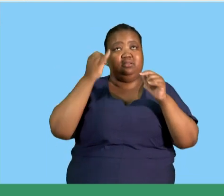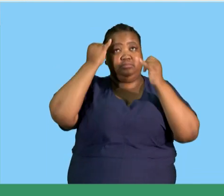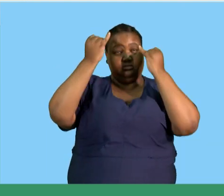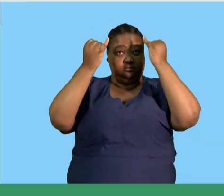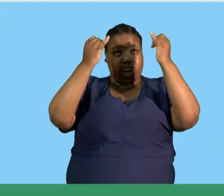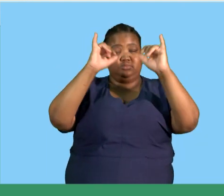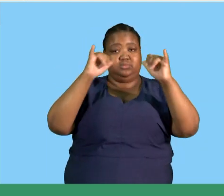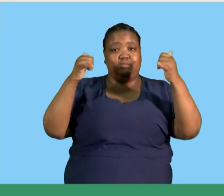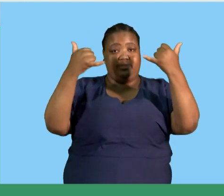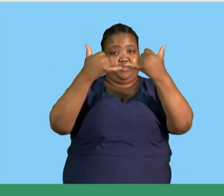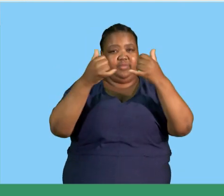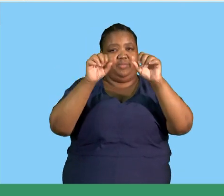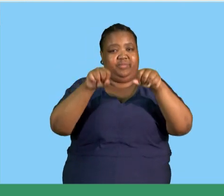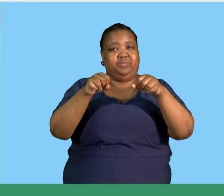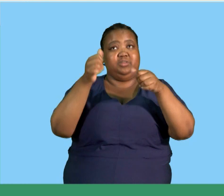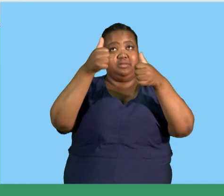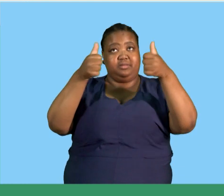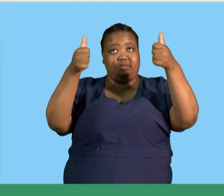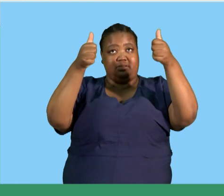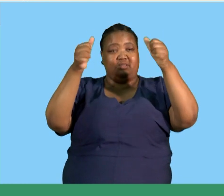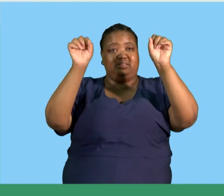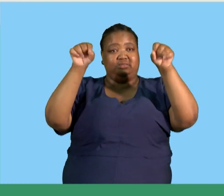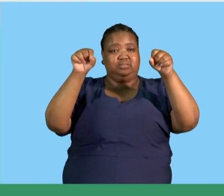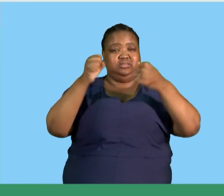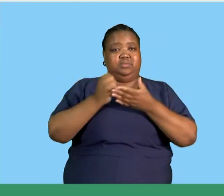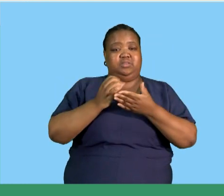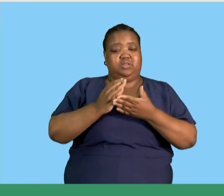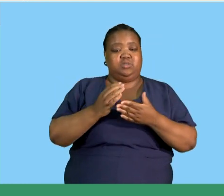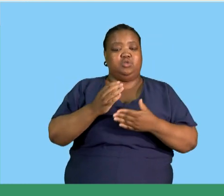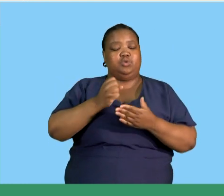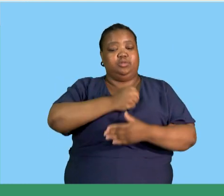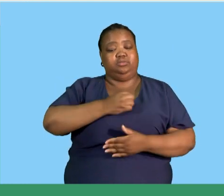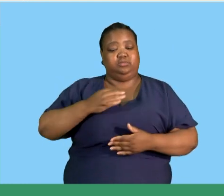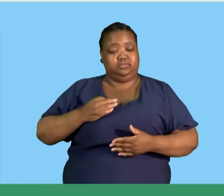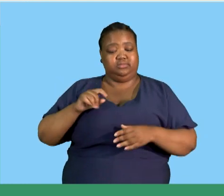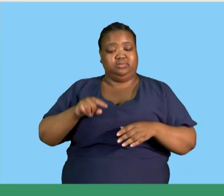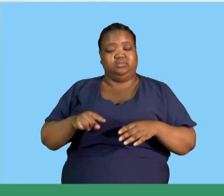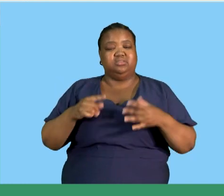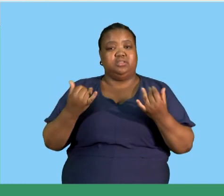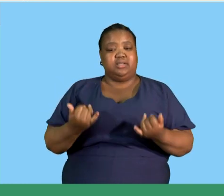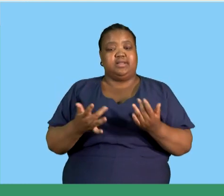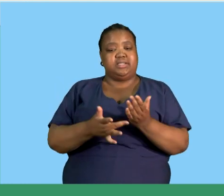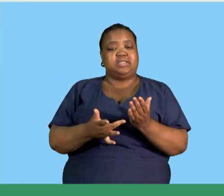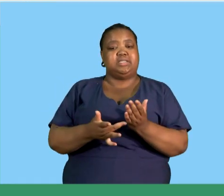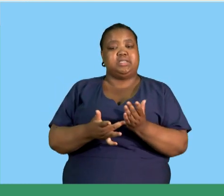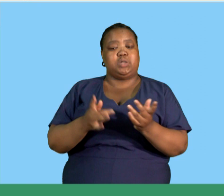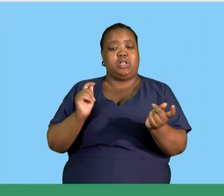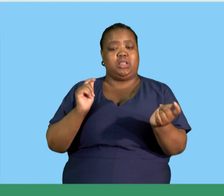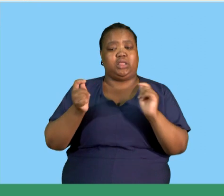softwares. This is just a reminder. The management ensures that employees keep up with the